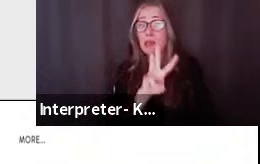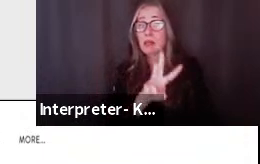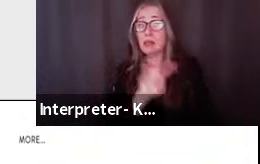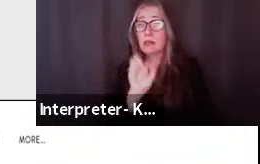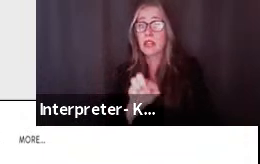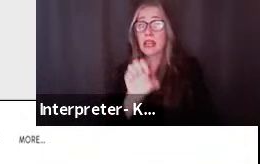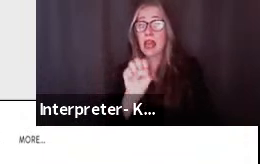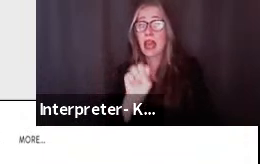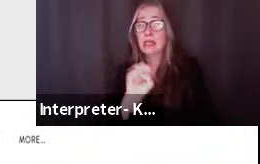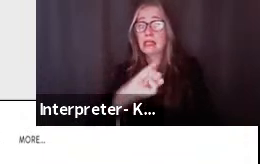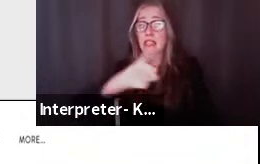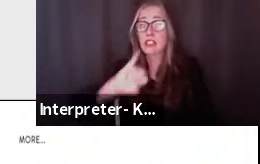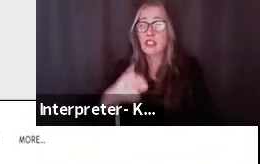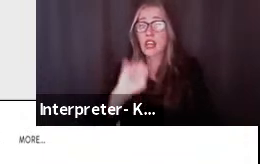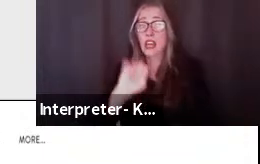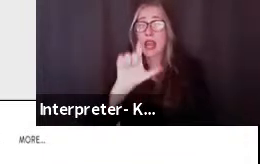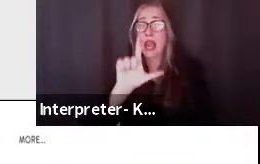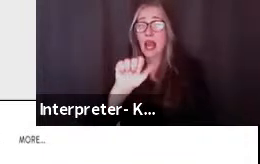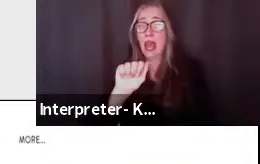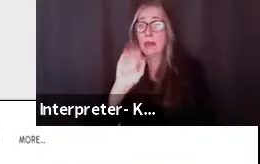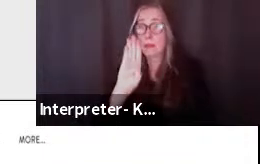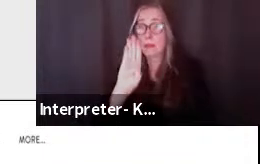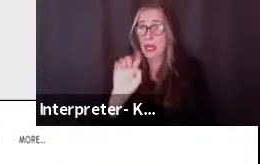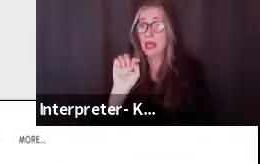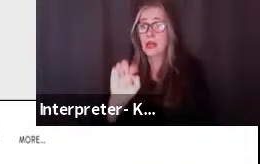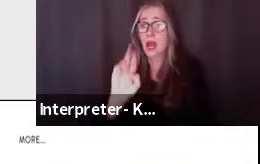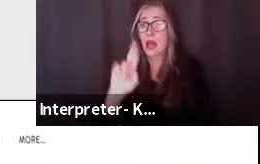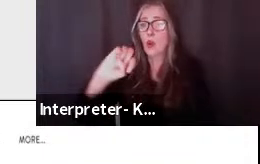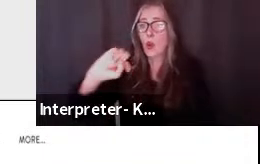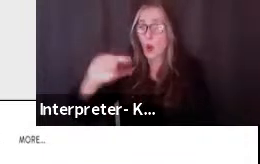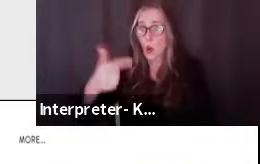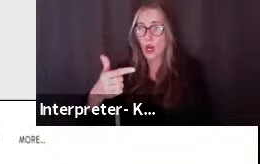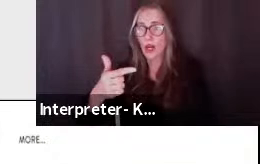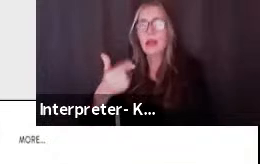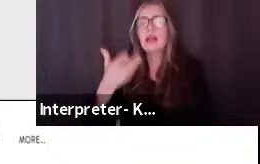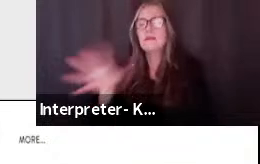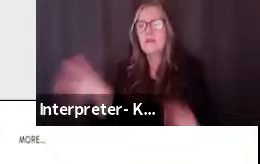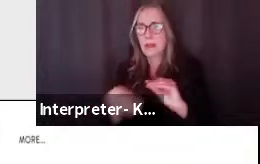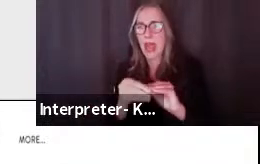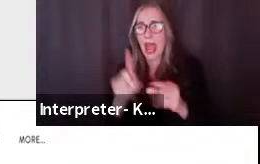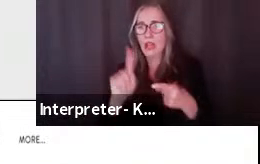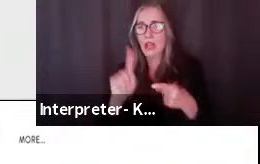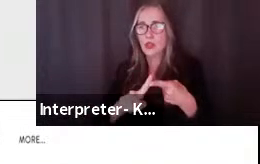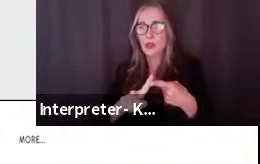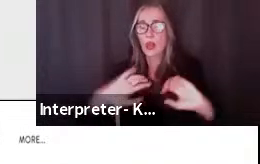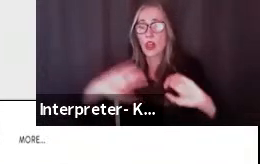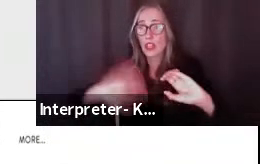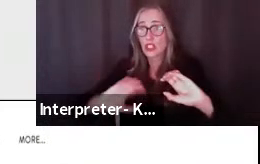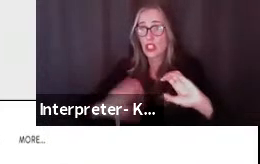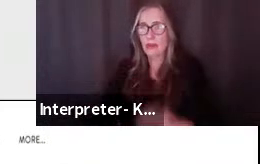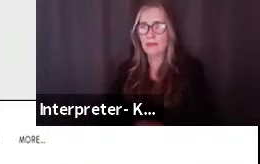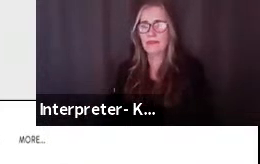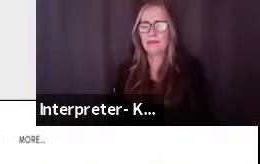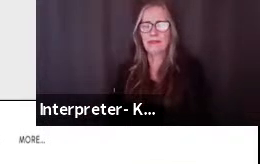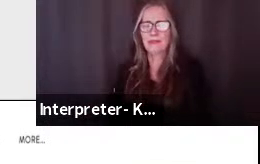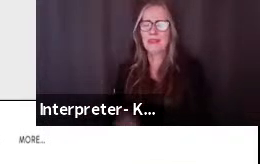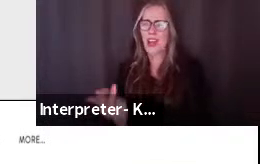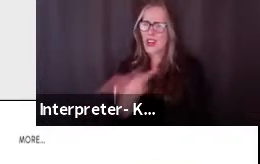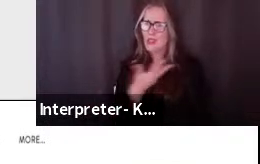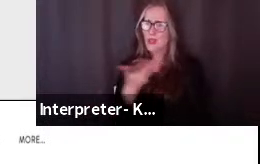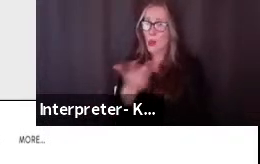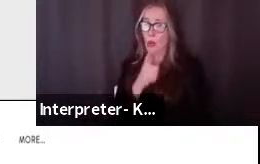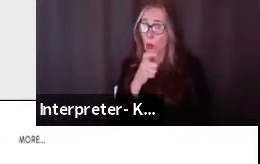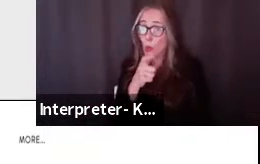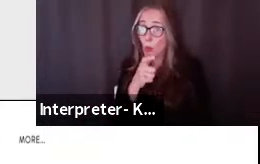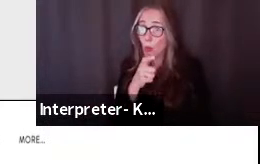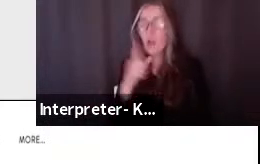and maybe one of my fellow panelists can add that to the chat for me so who are we we are a research lab